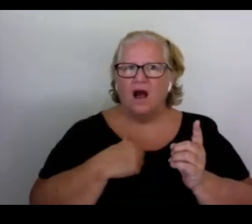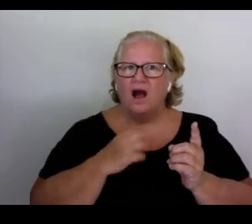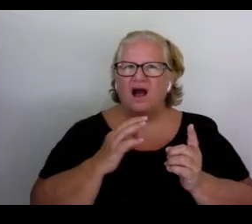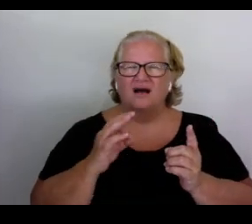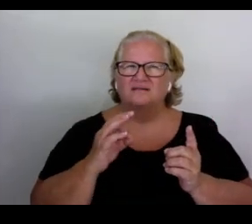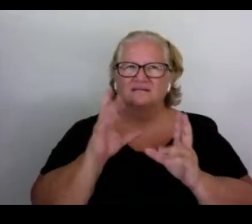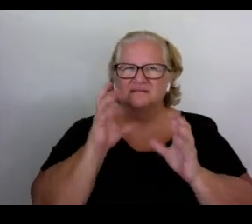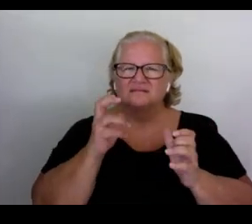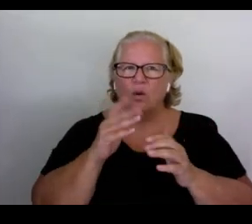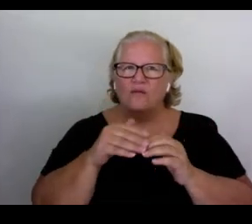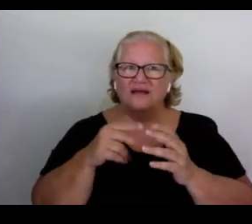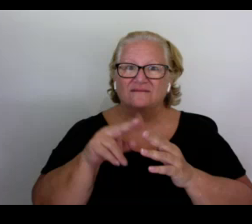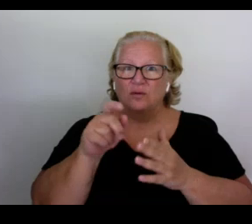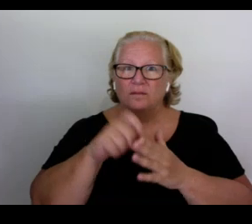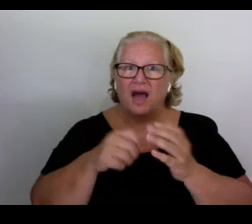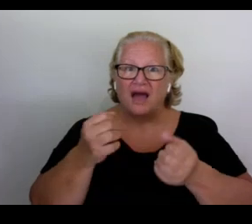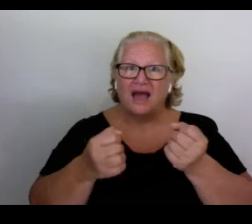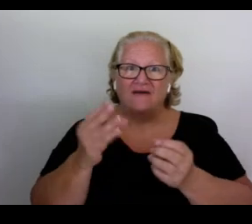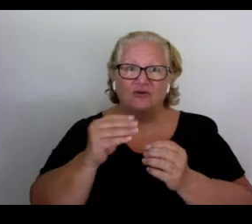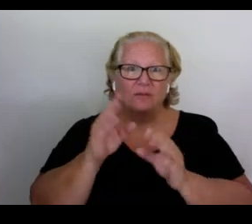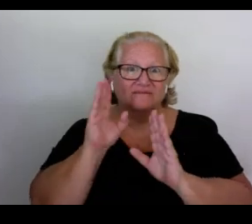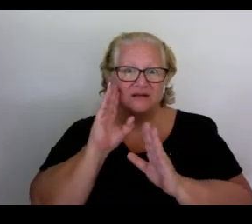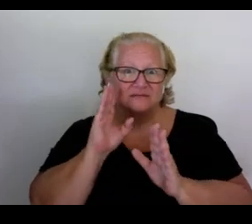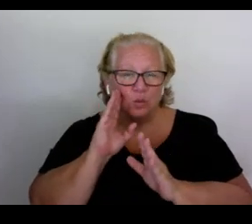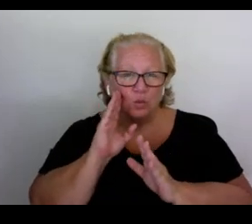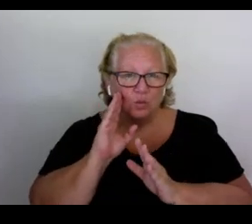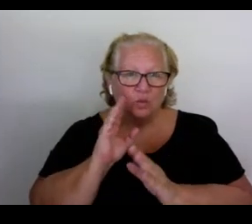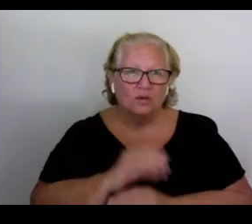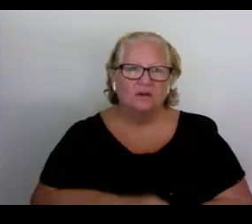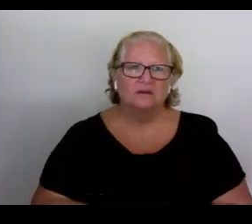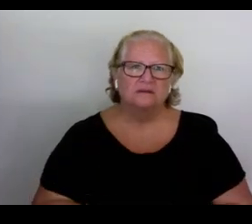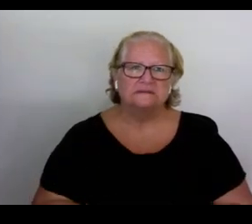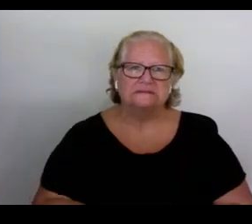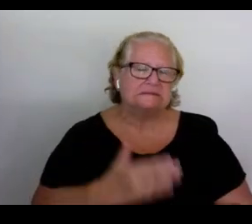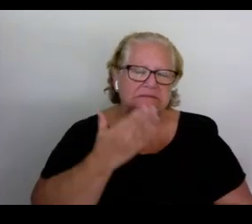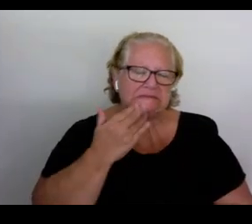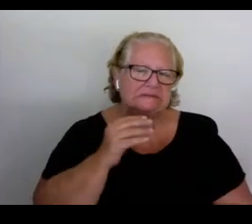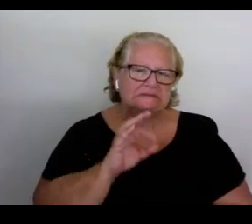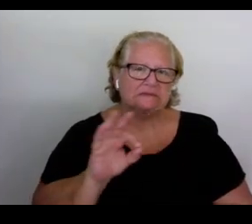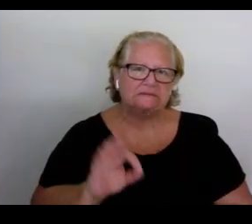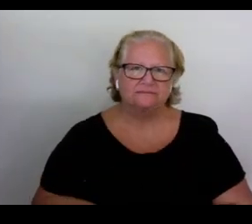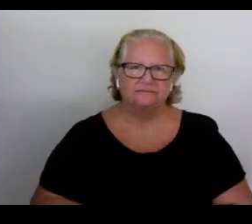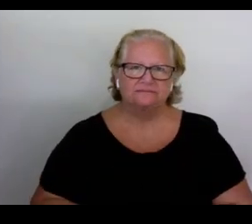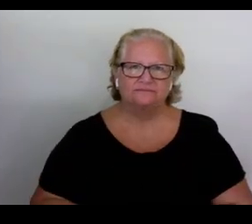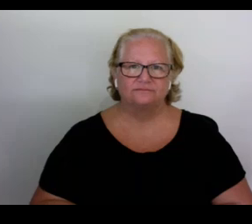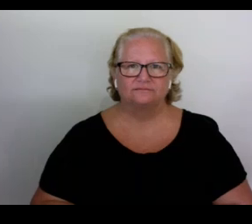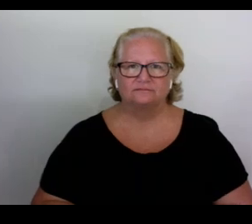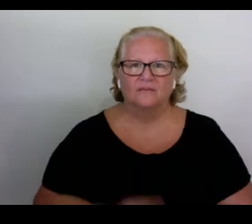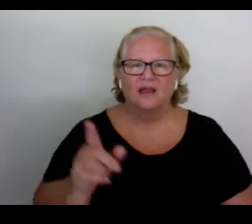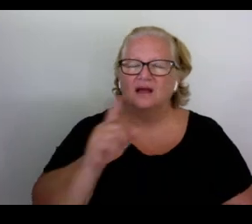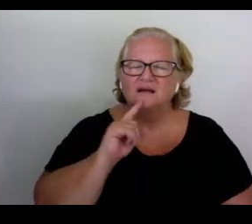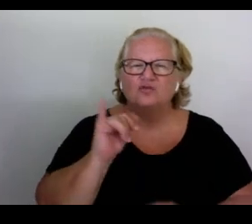if anybody's bought a car off Facebook, please don't do it. They've said private sale,